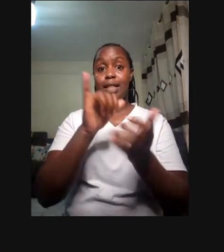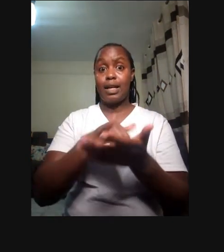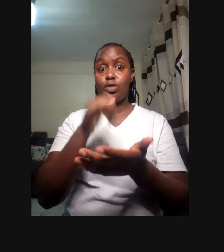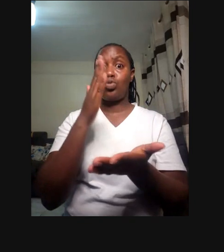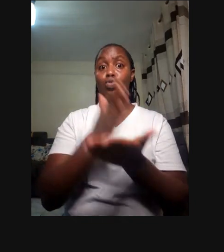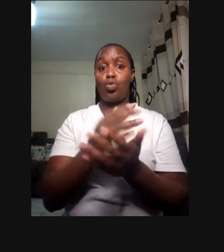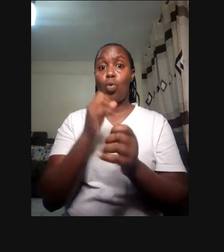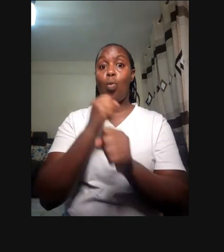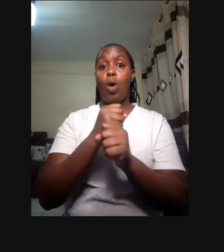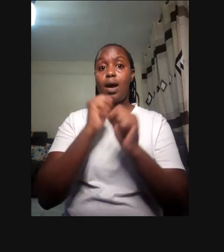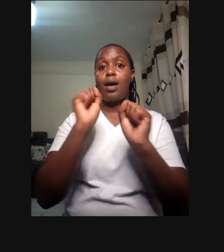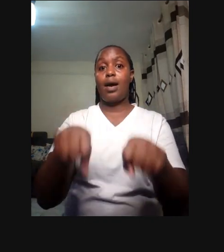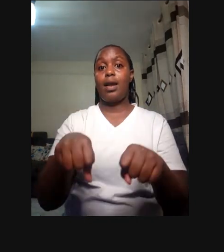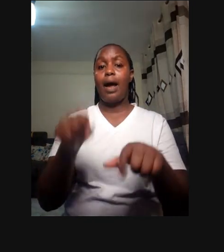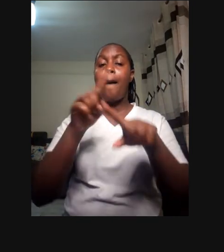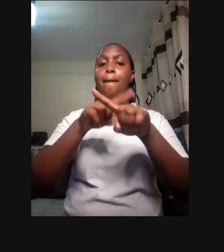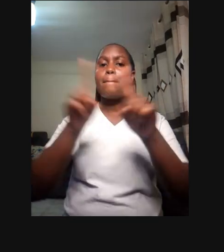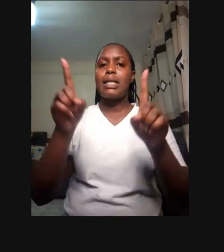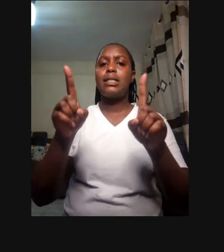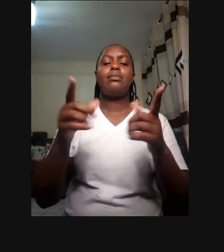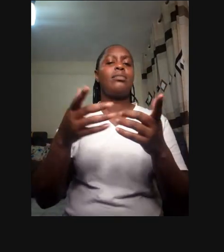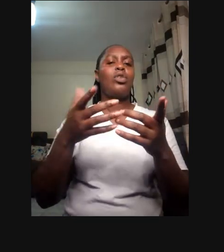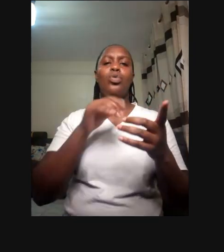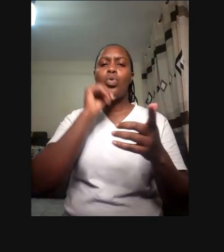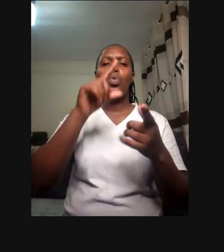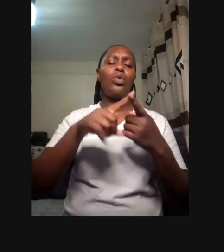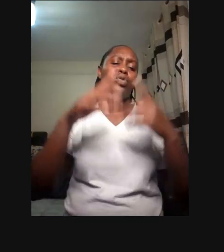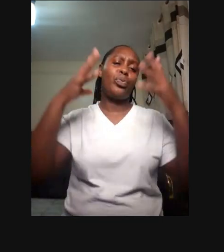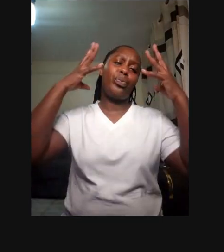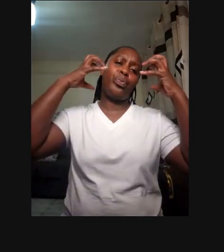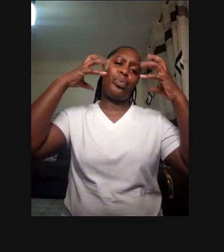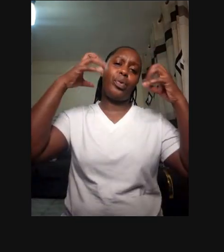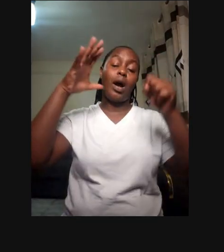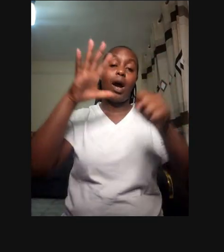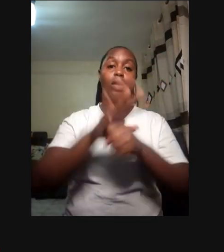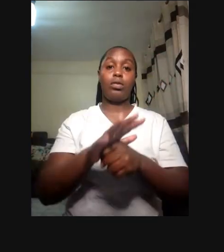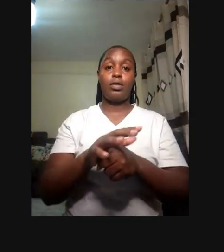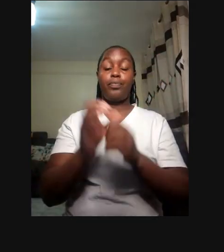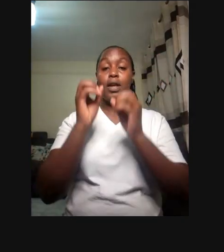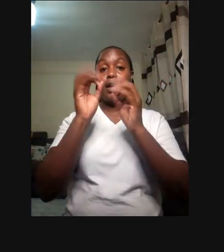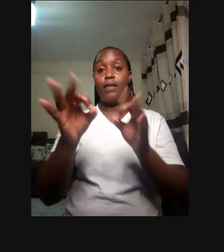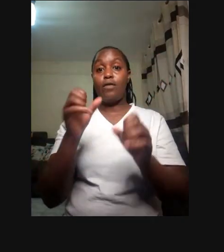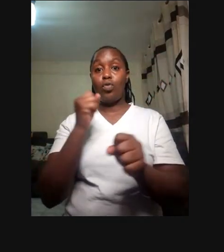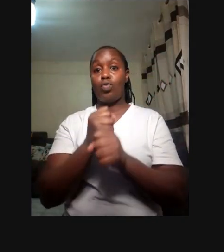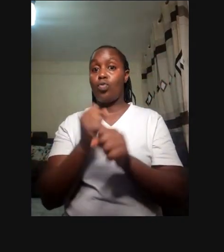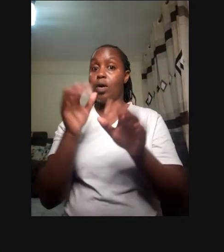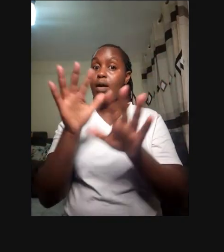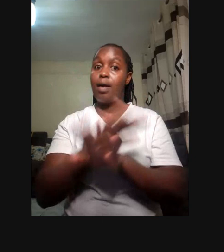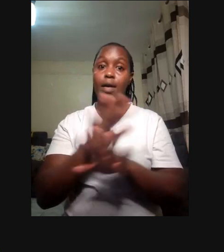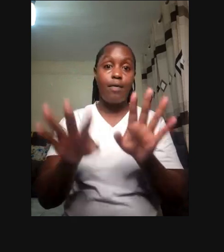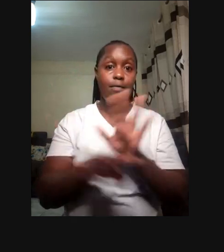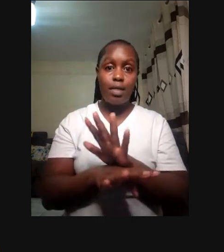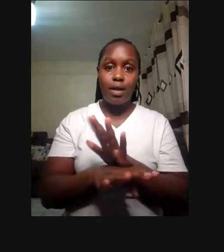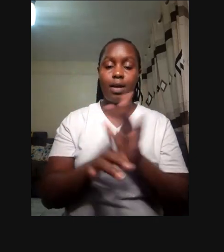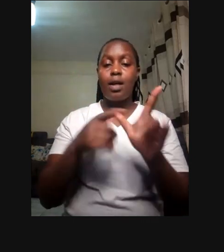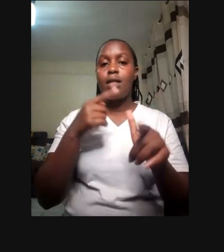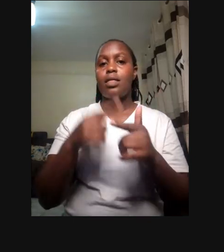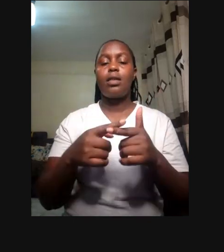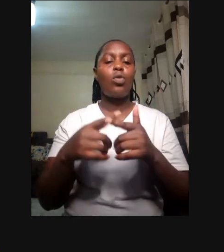your roadmap, but don't pressure yourself too much. If you do everything in 1 month, what will you be